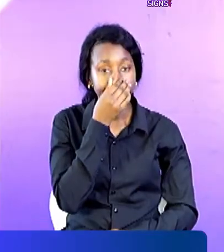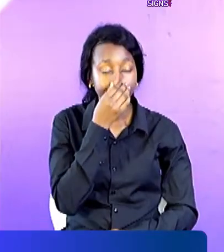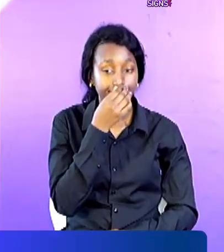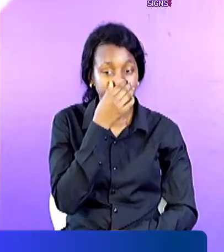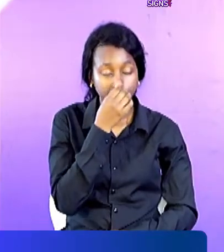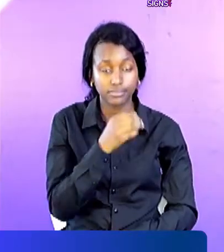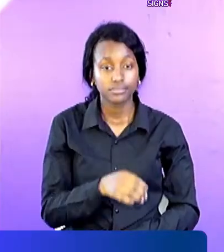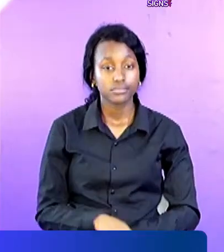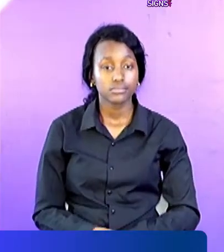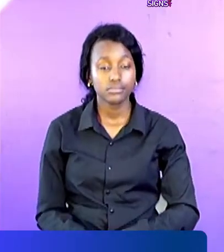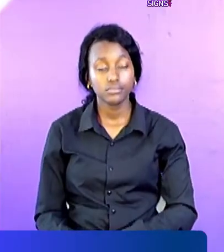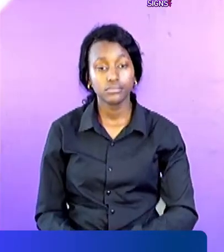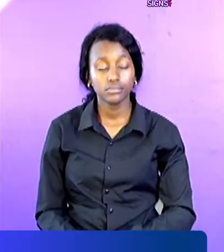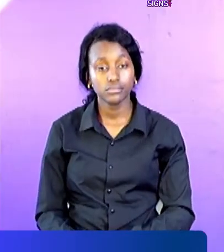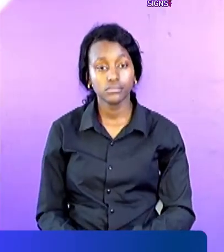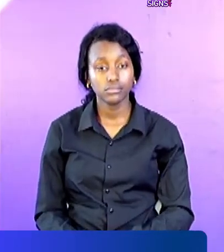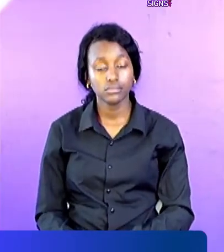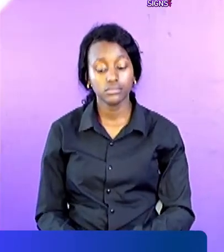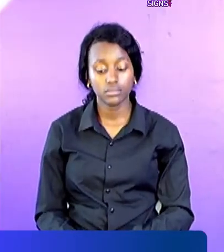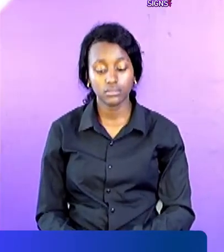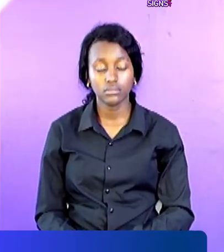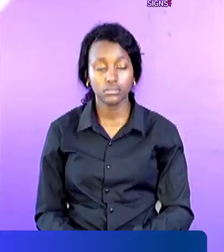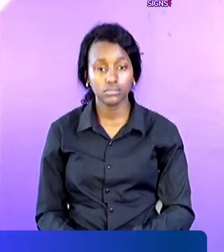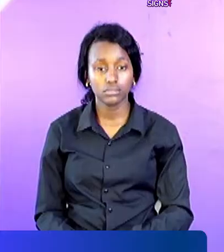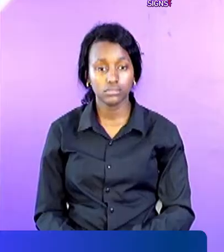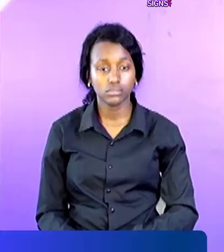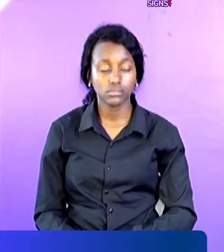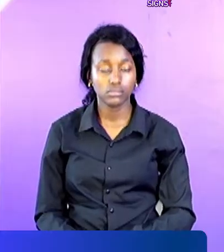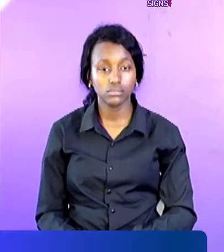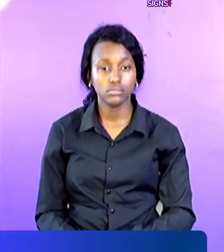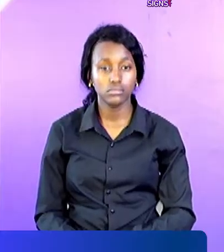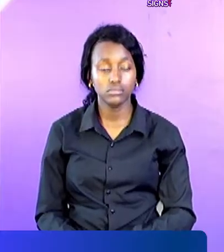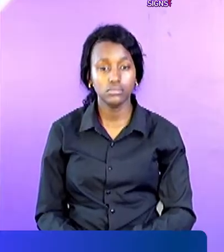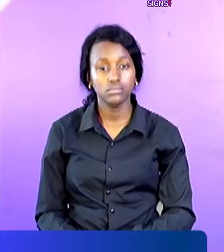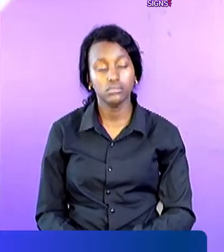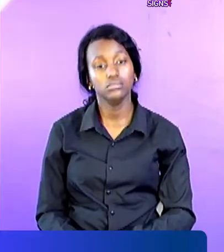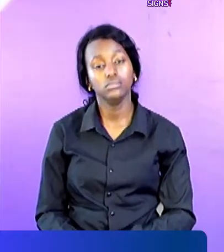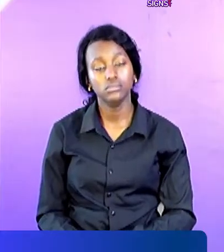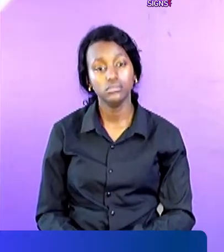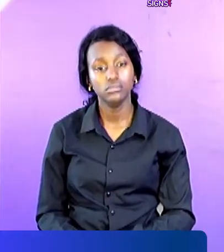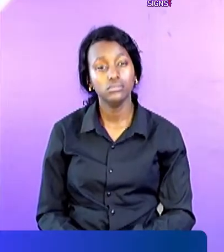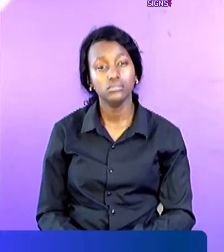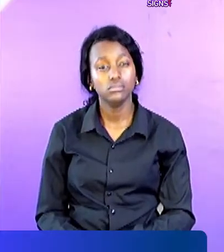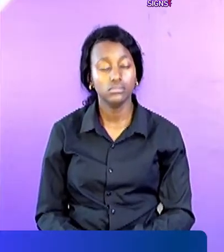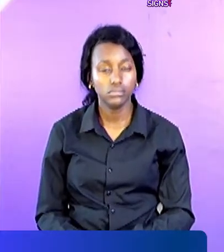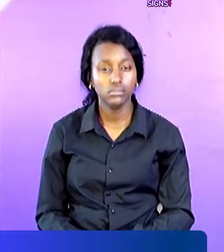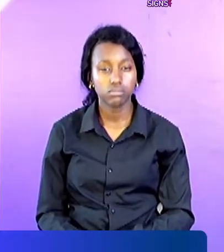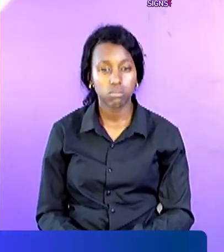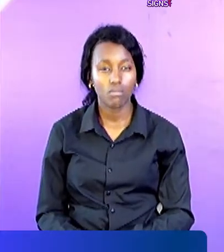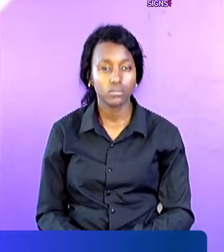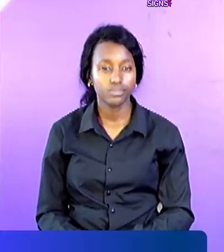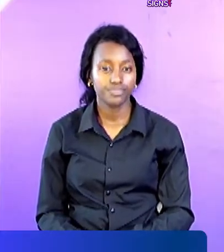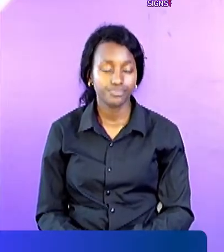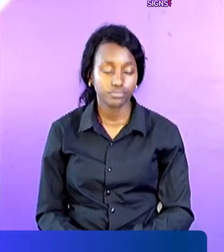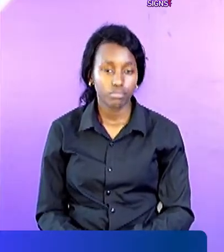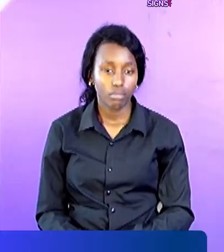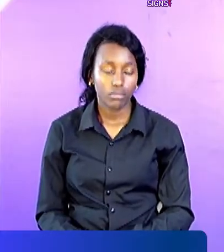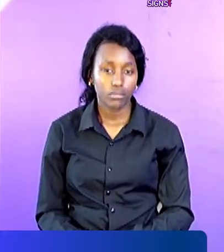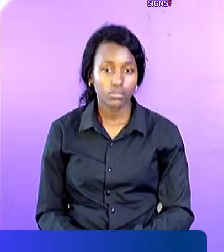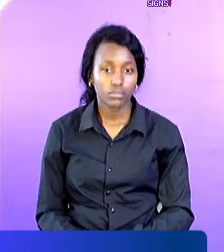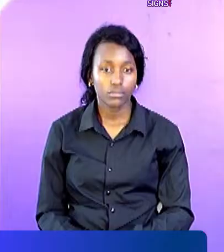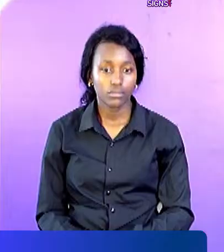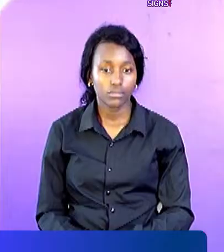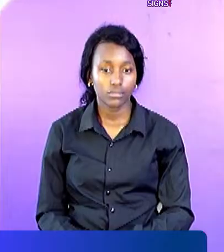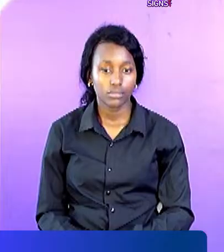safer, and then because corporate bonds have that element of extra risk, so the return on a corporate